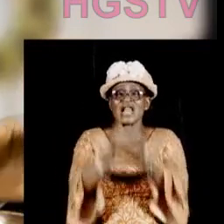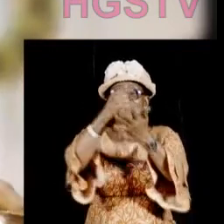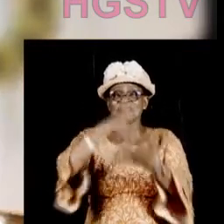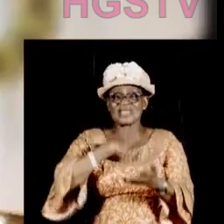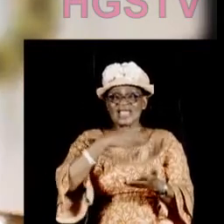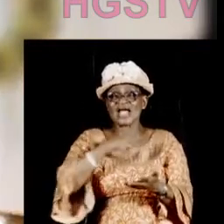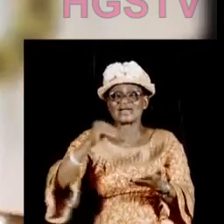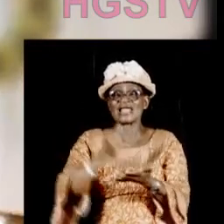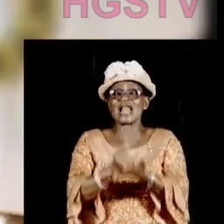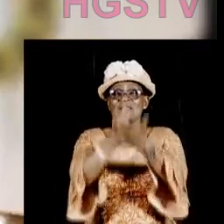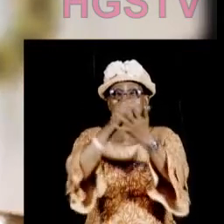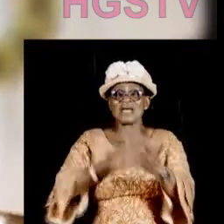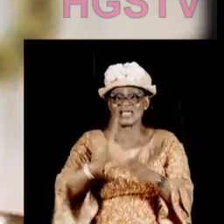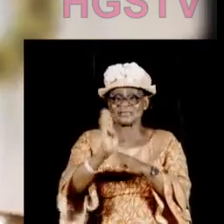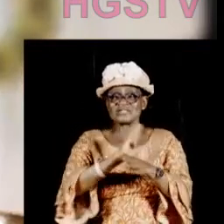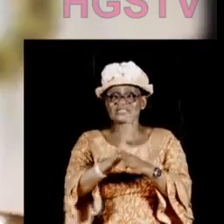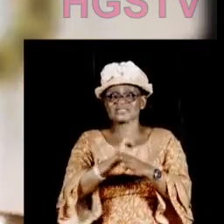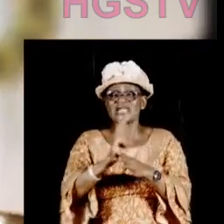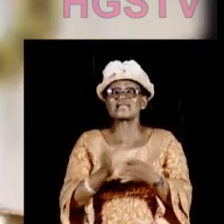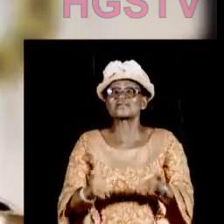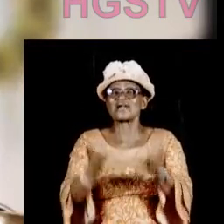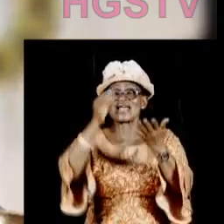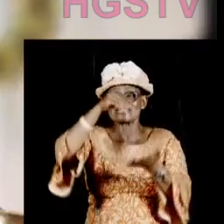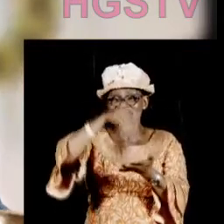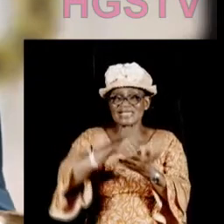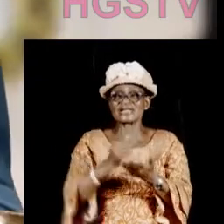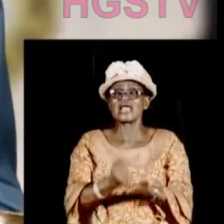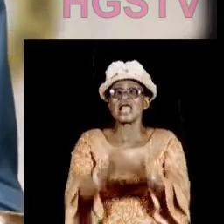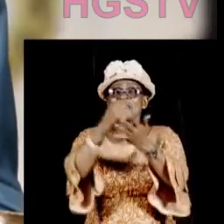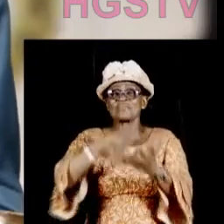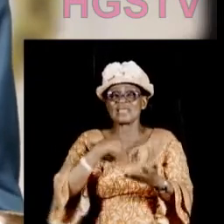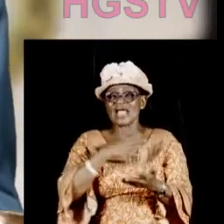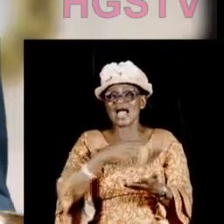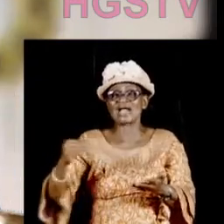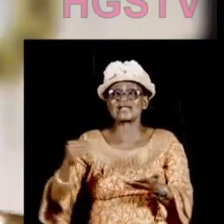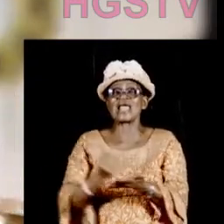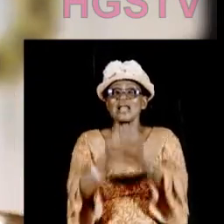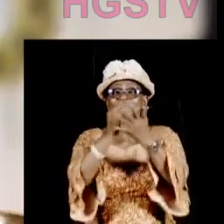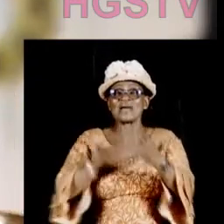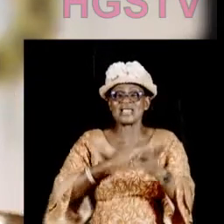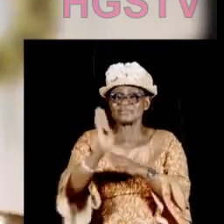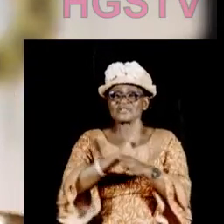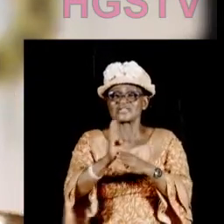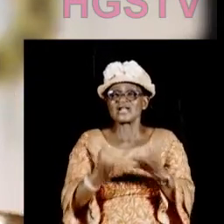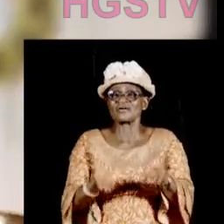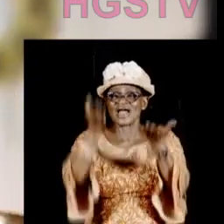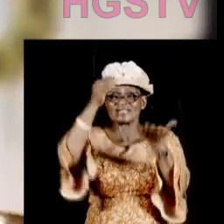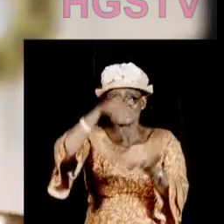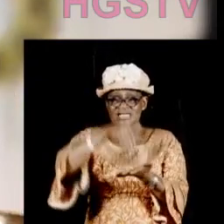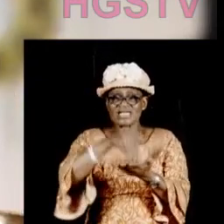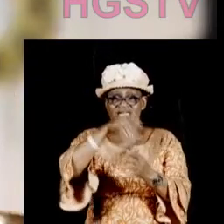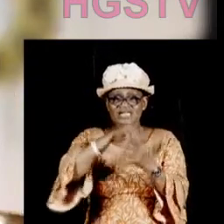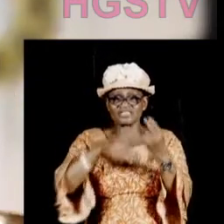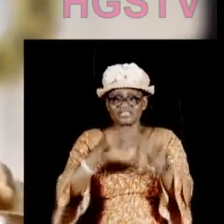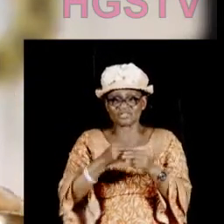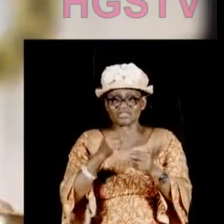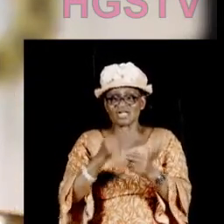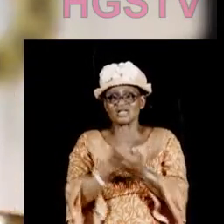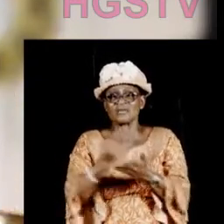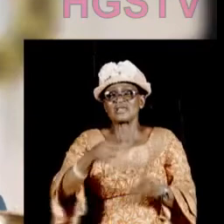rise again in Jesus' name. Help me, oh, and let my business rise again in Jesus' name. Amen.